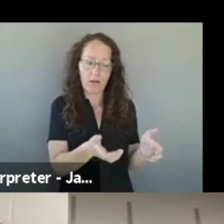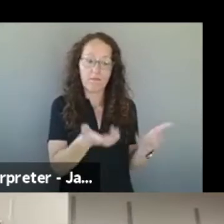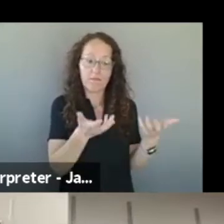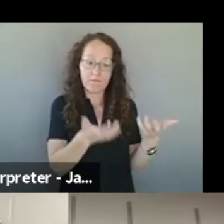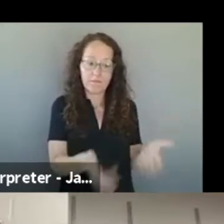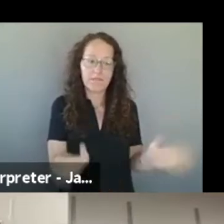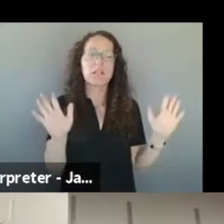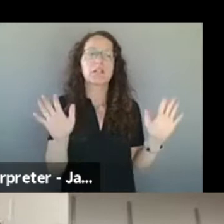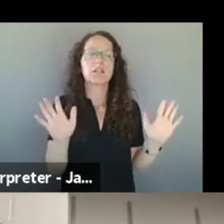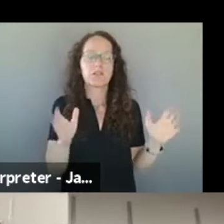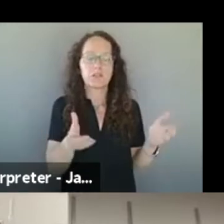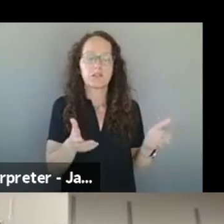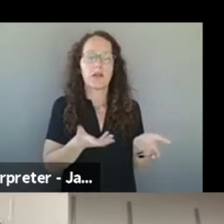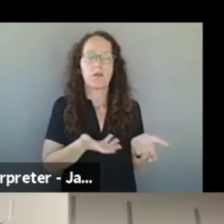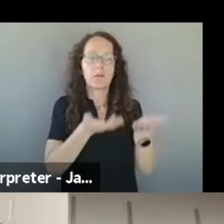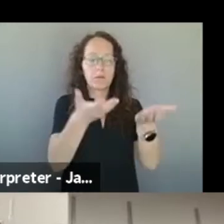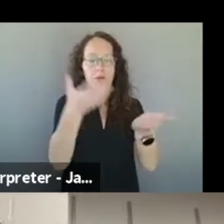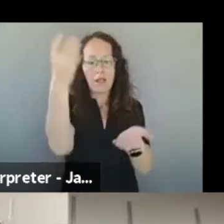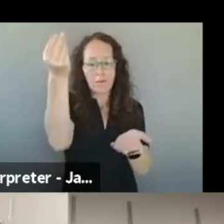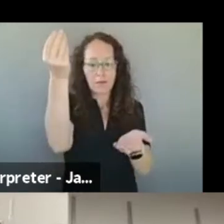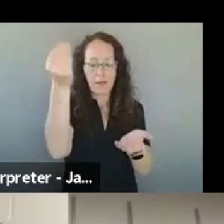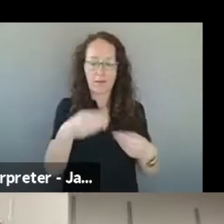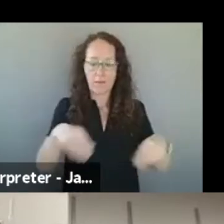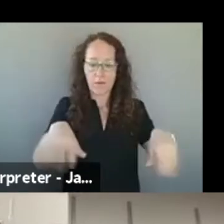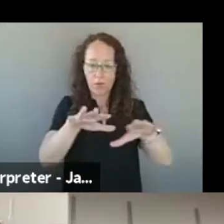following this ritual.